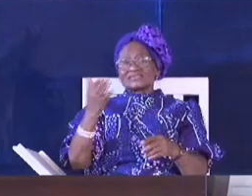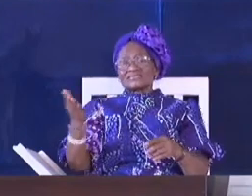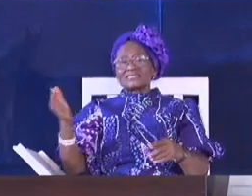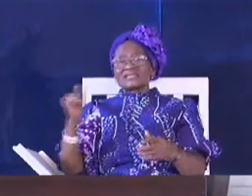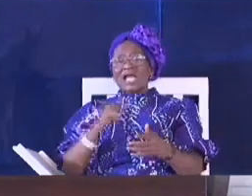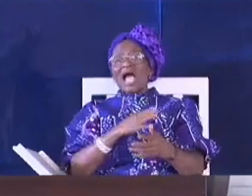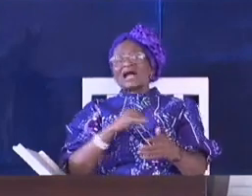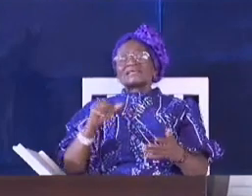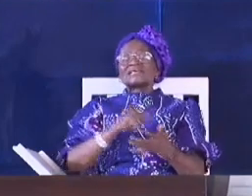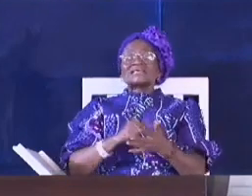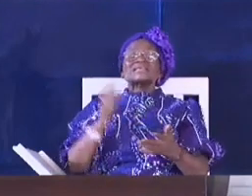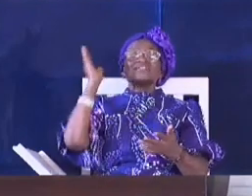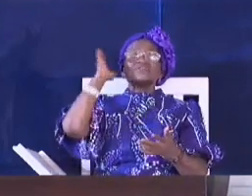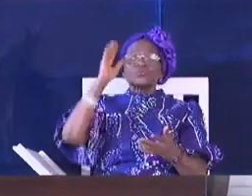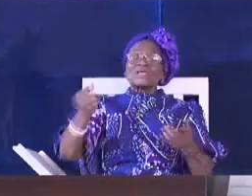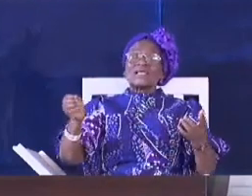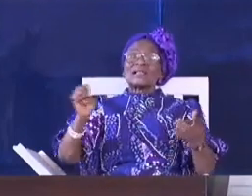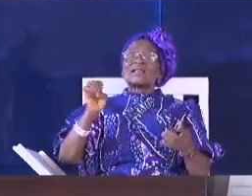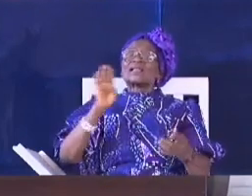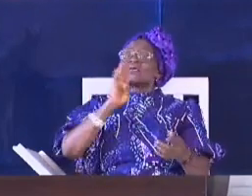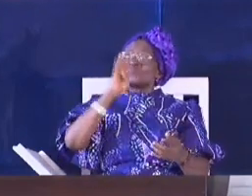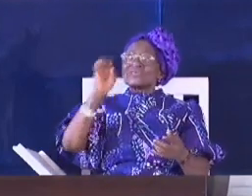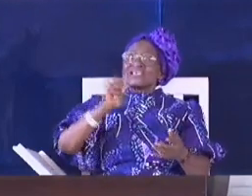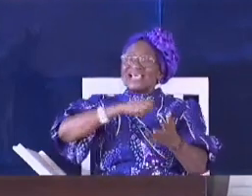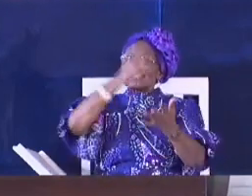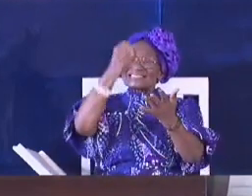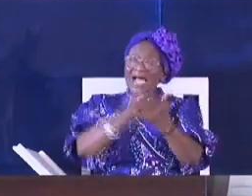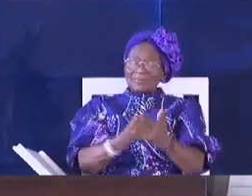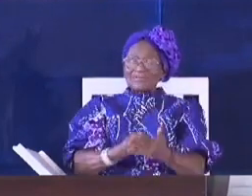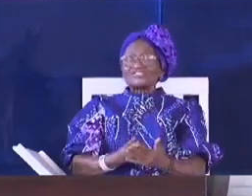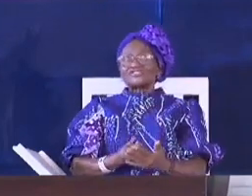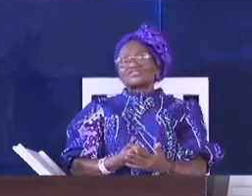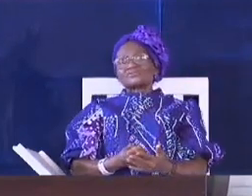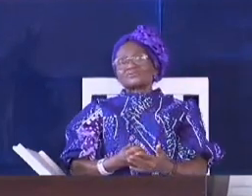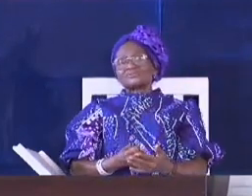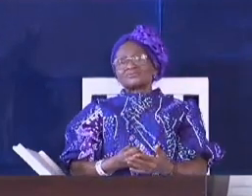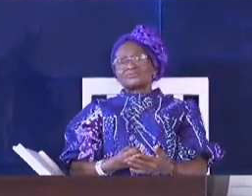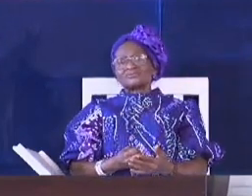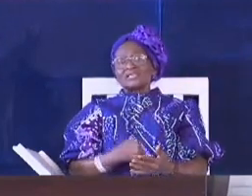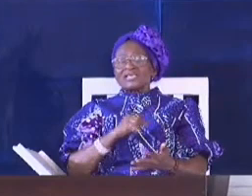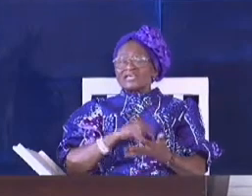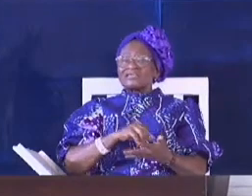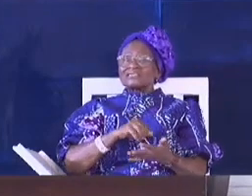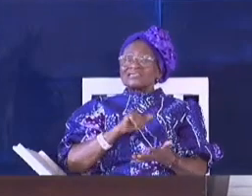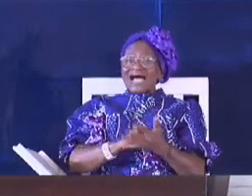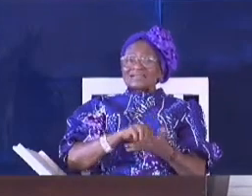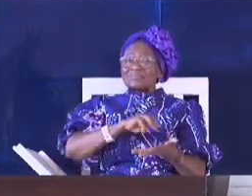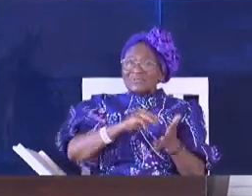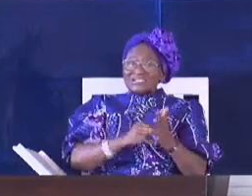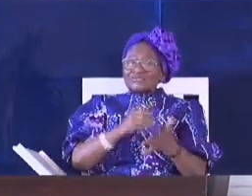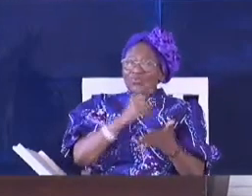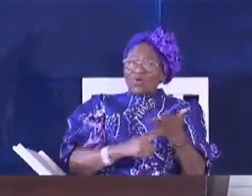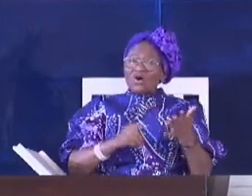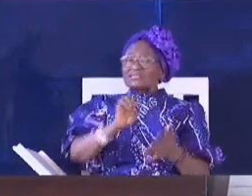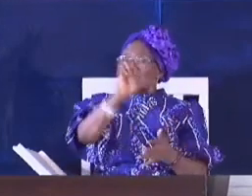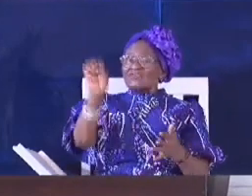and it will be established. It means whatever you say to yourself